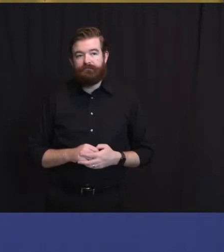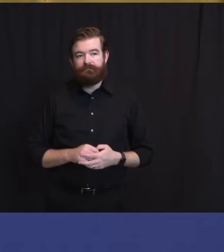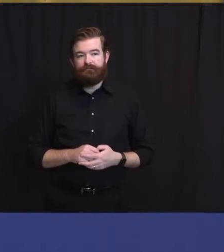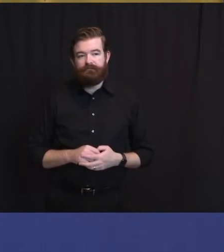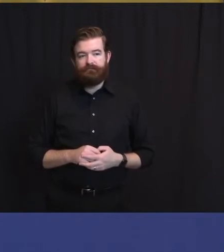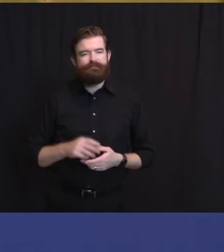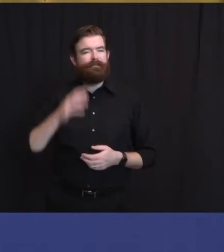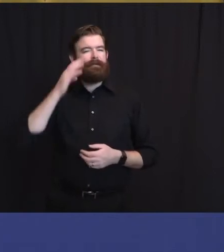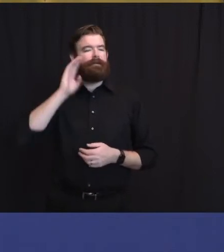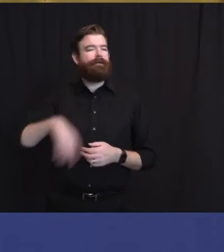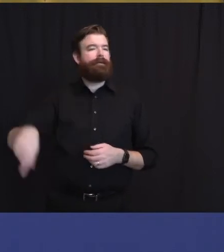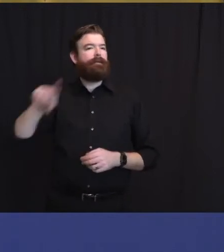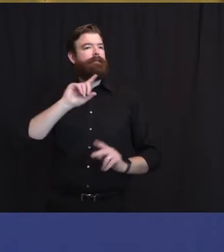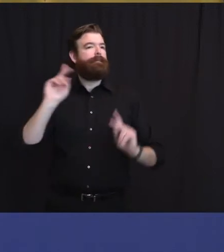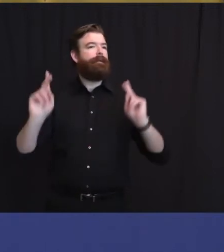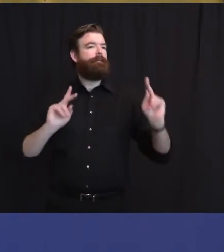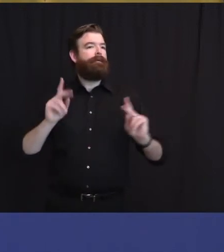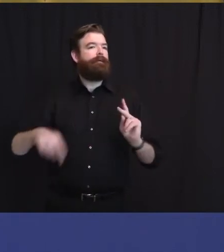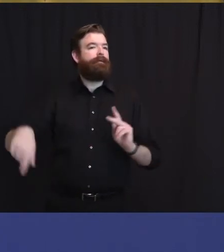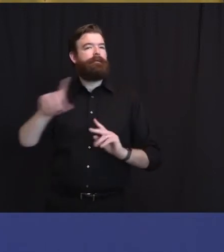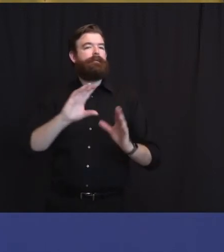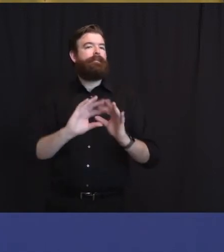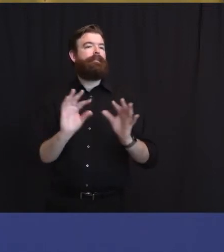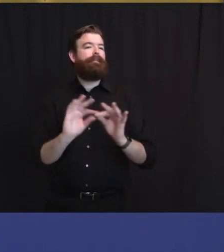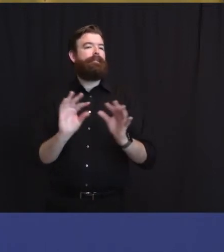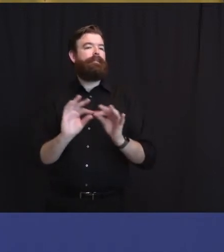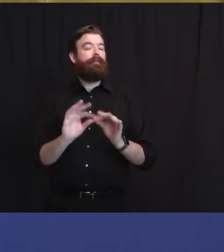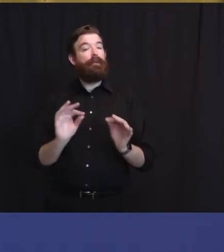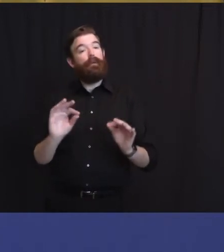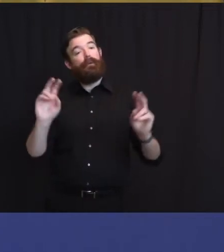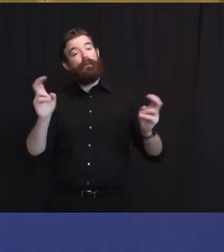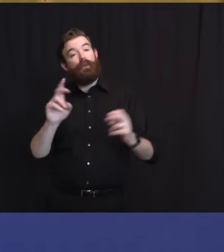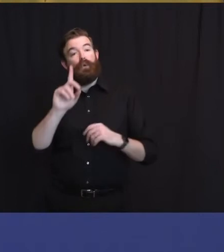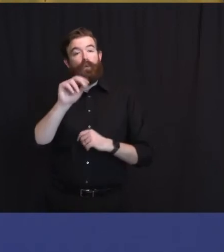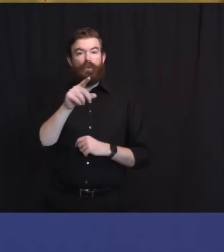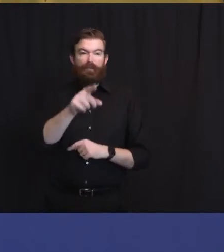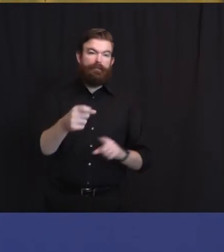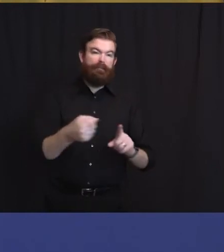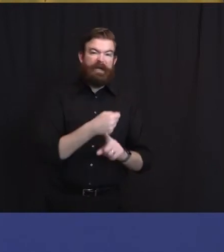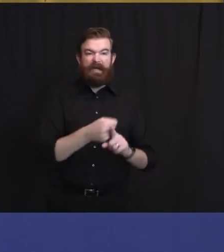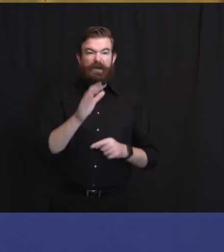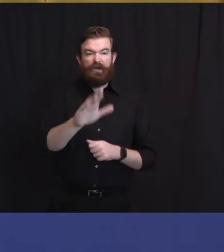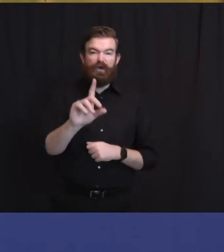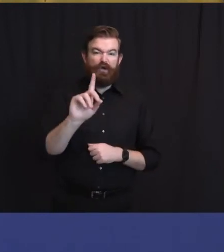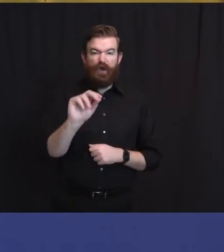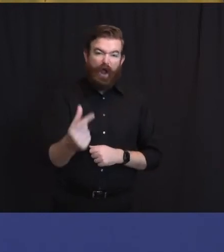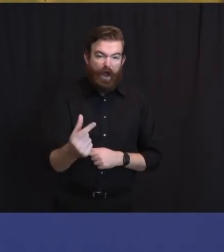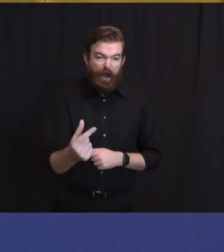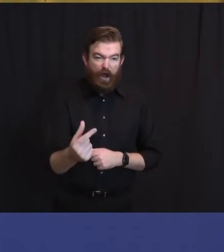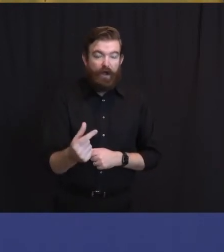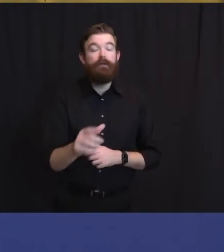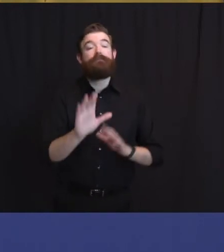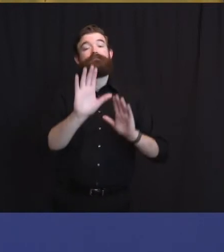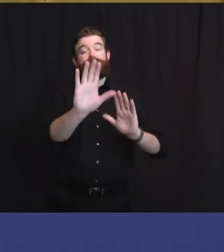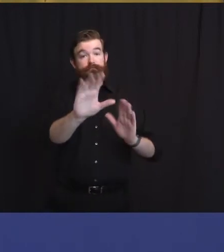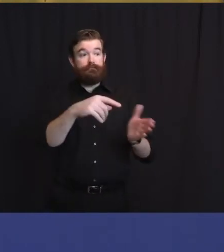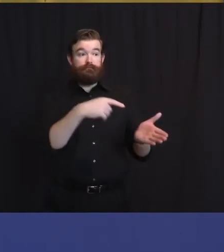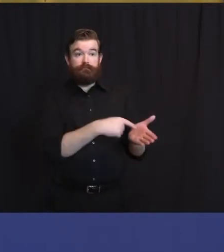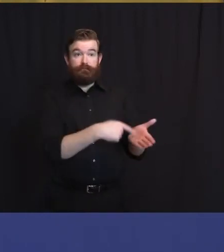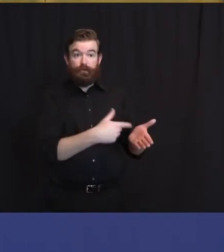question. I'm going to say this, and I'm going to probably say it for the last time. This package was, other